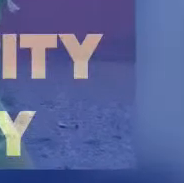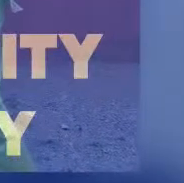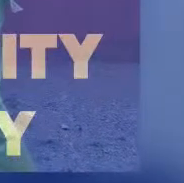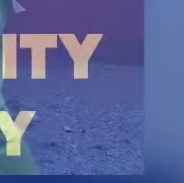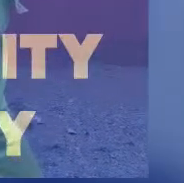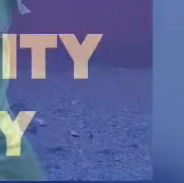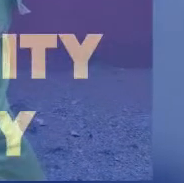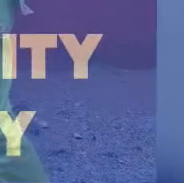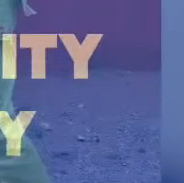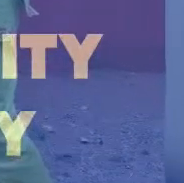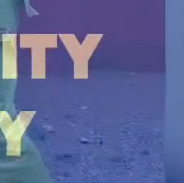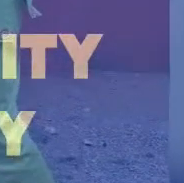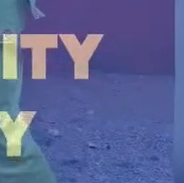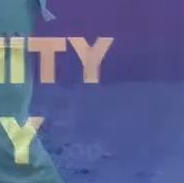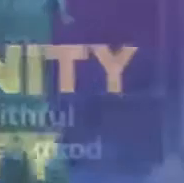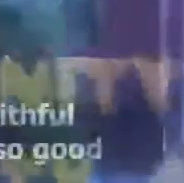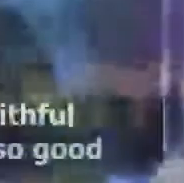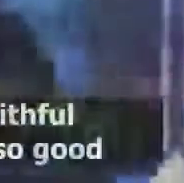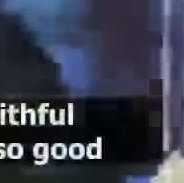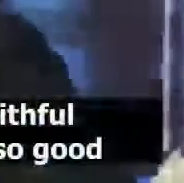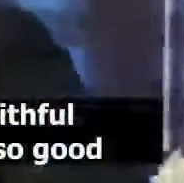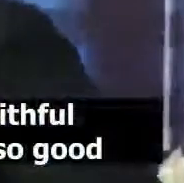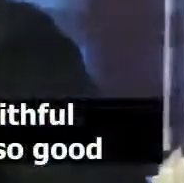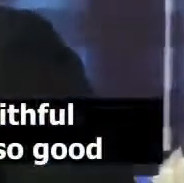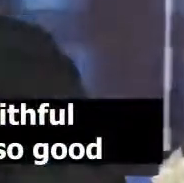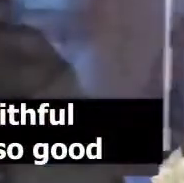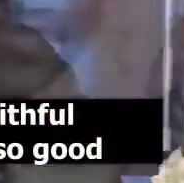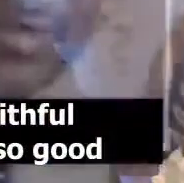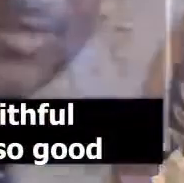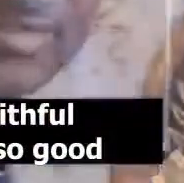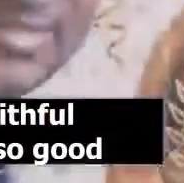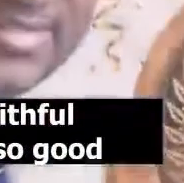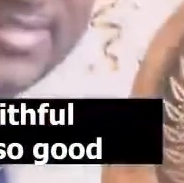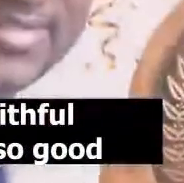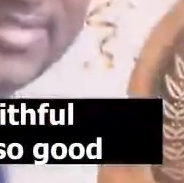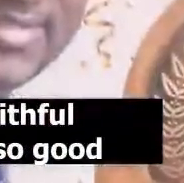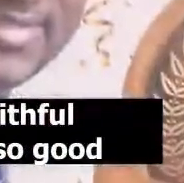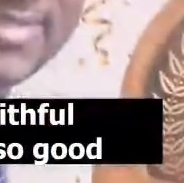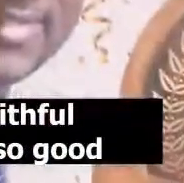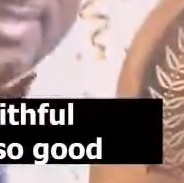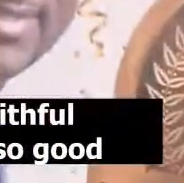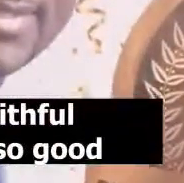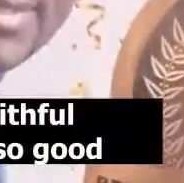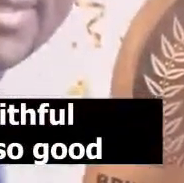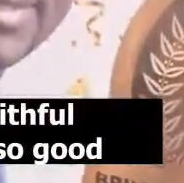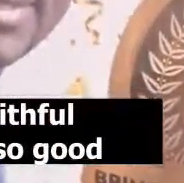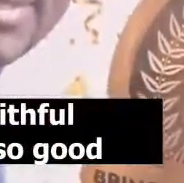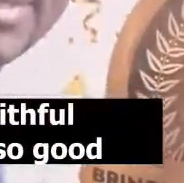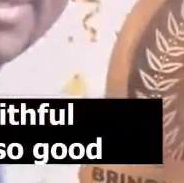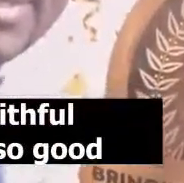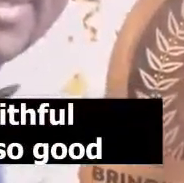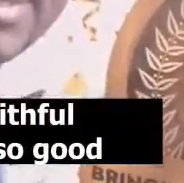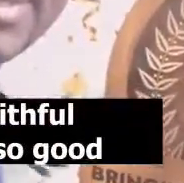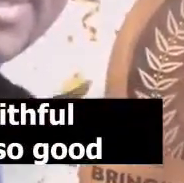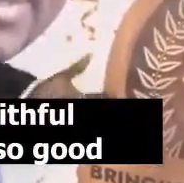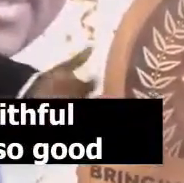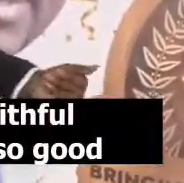faithful. Oh, God. And all my life you have been so, so